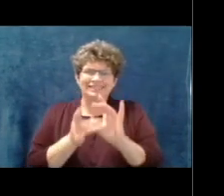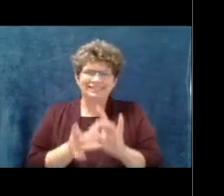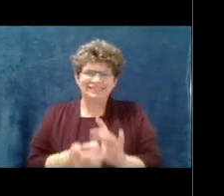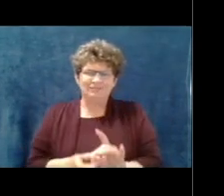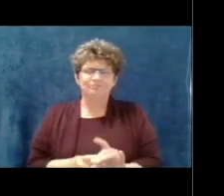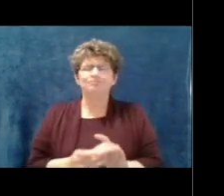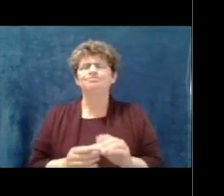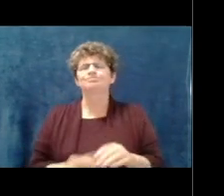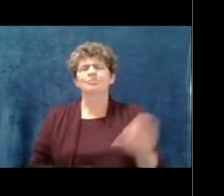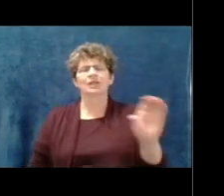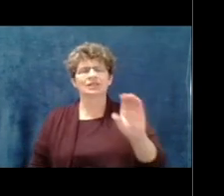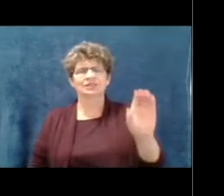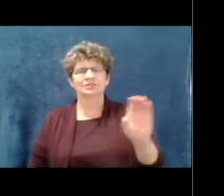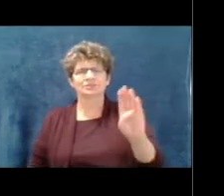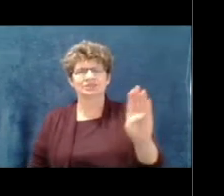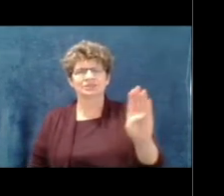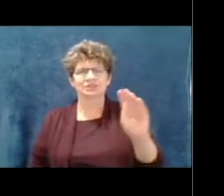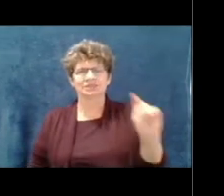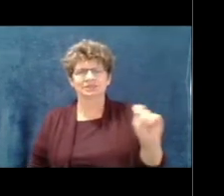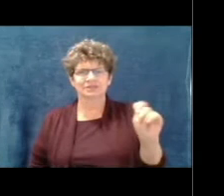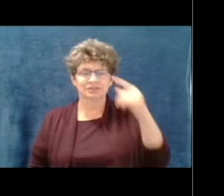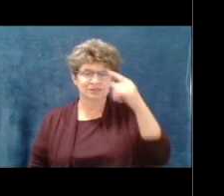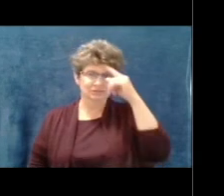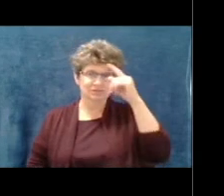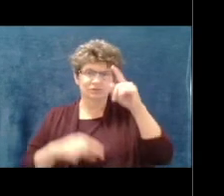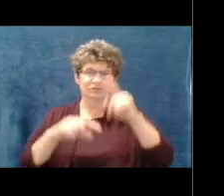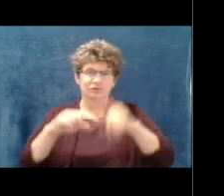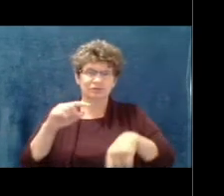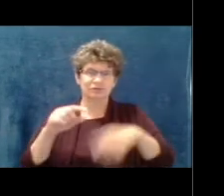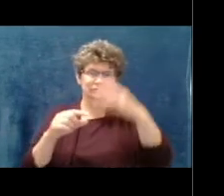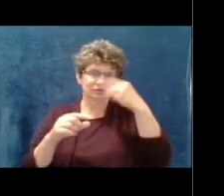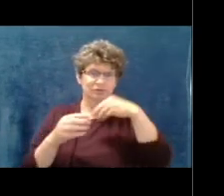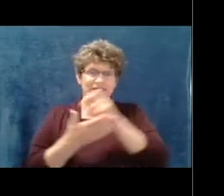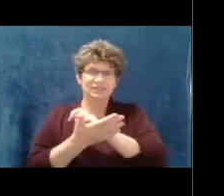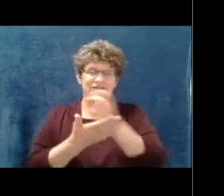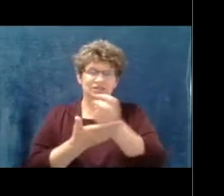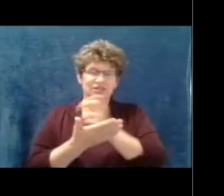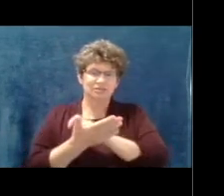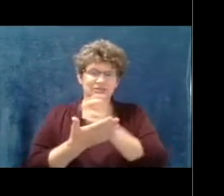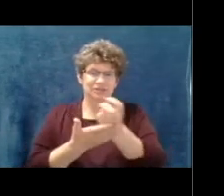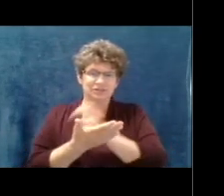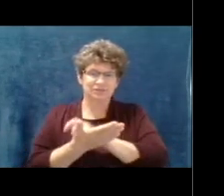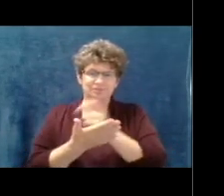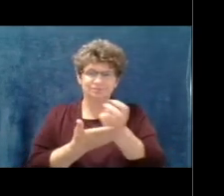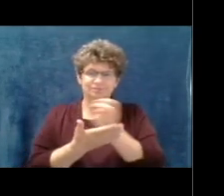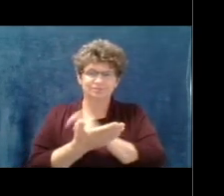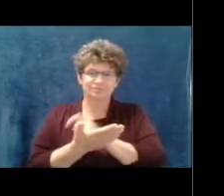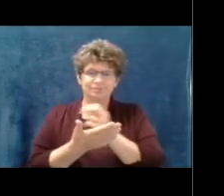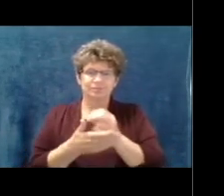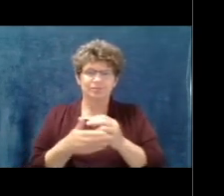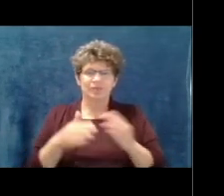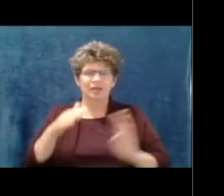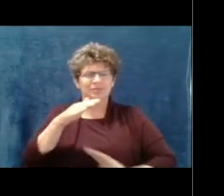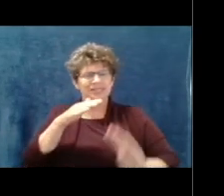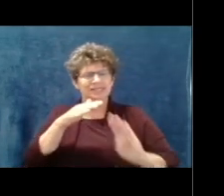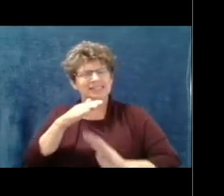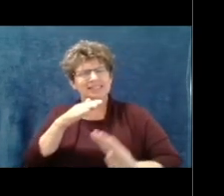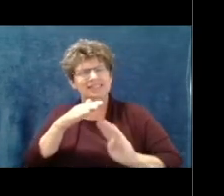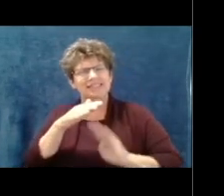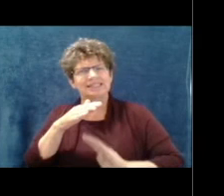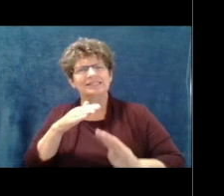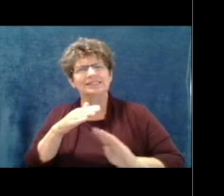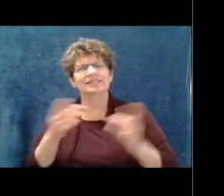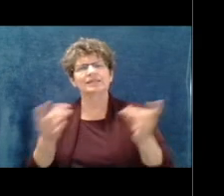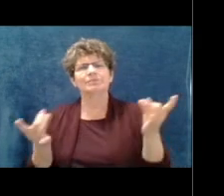therapy for insomnia, which is a wonderful tool for people who can't sleep, basic beginner meditation, basic